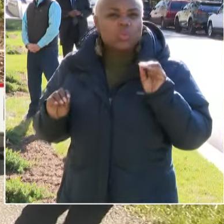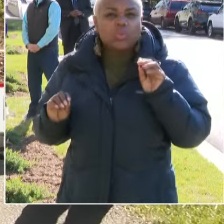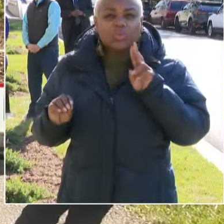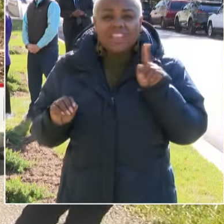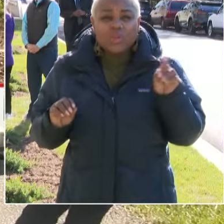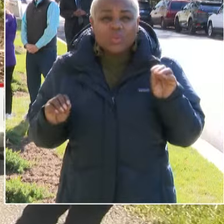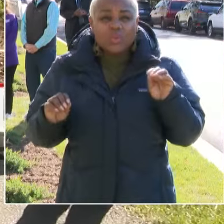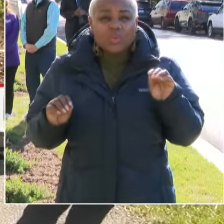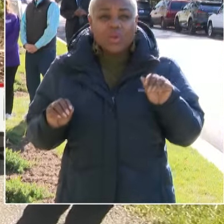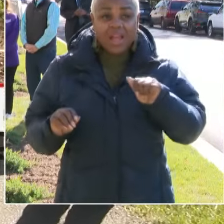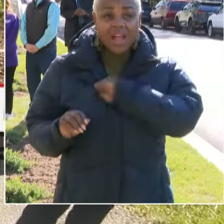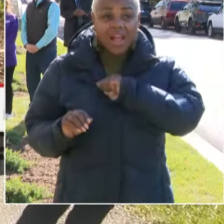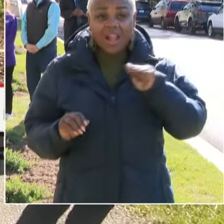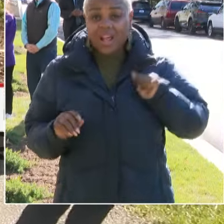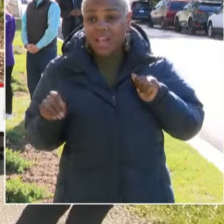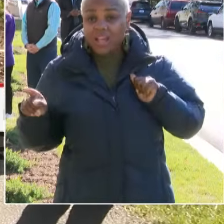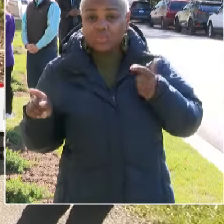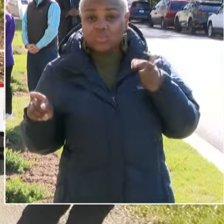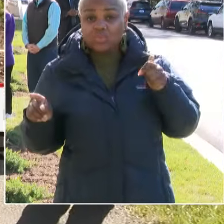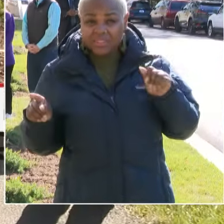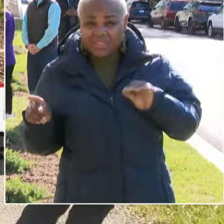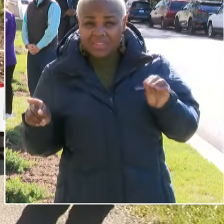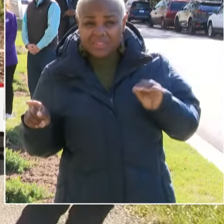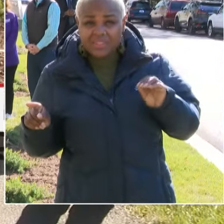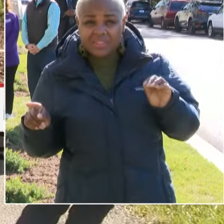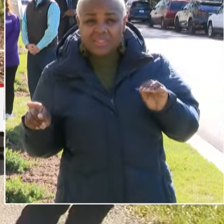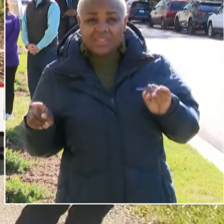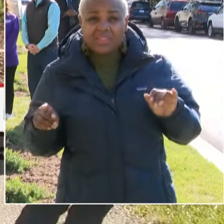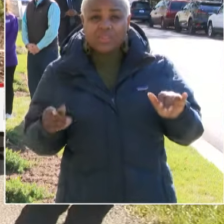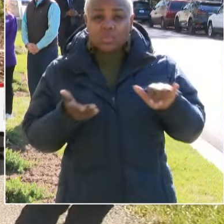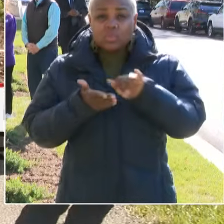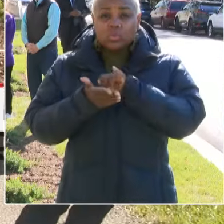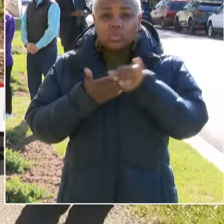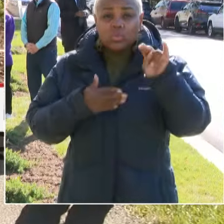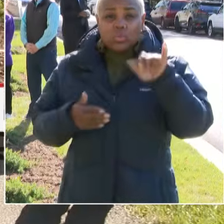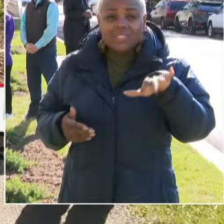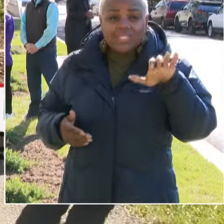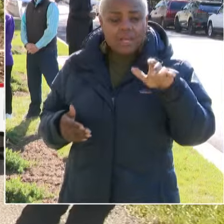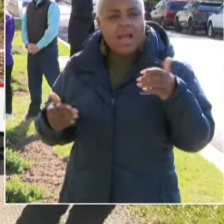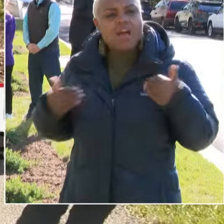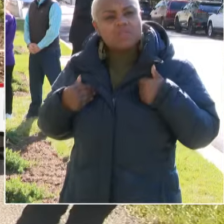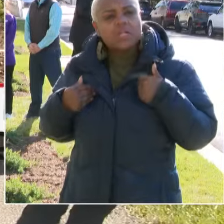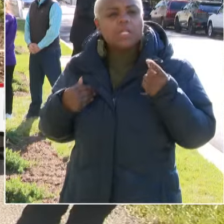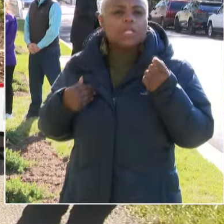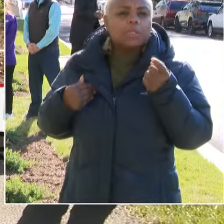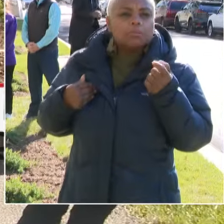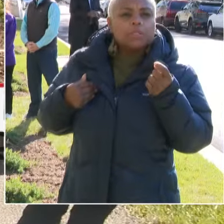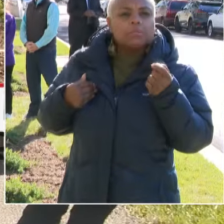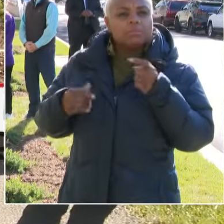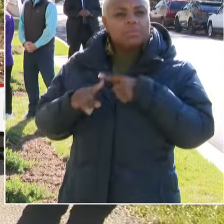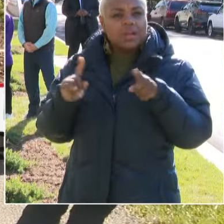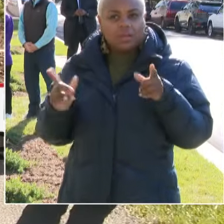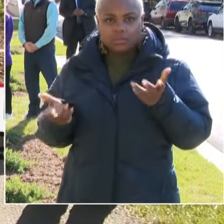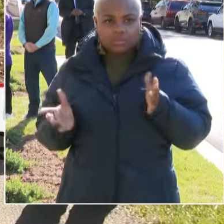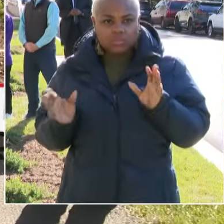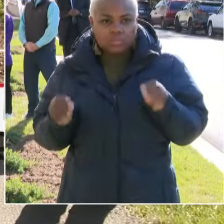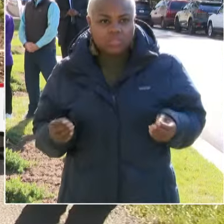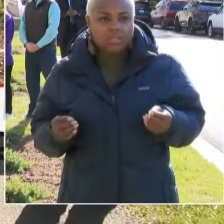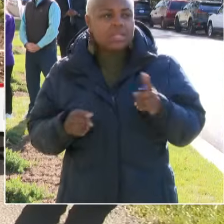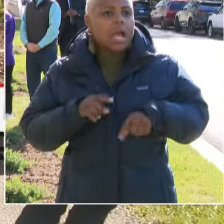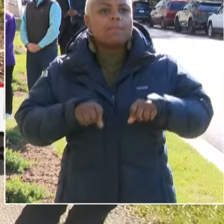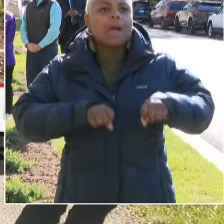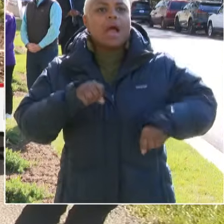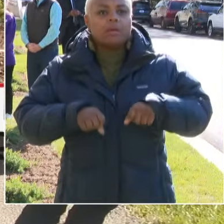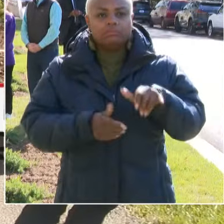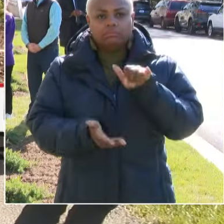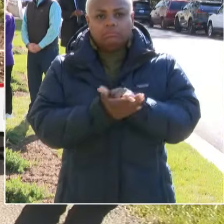doesn't have this. Even the High Line in New York City, it's great, but you can't get it's not a place you can get to. It's just a park,